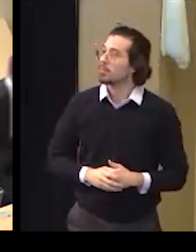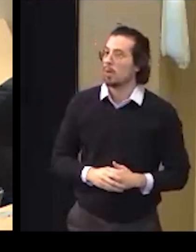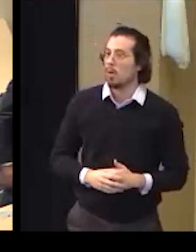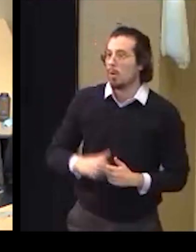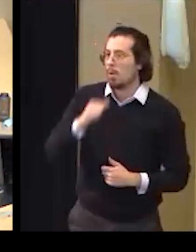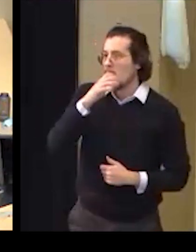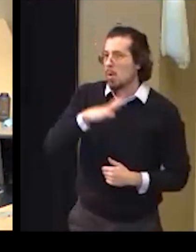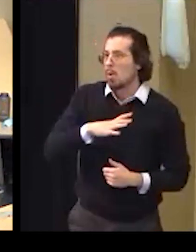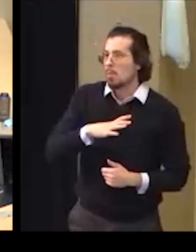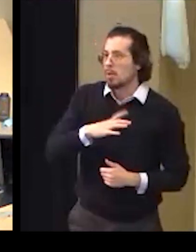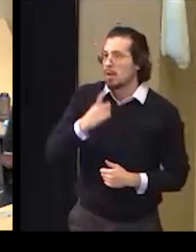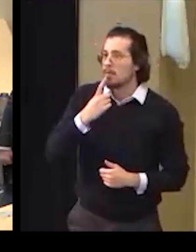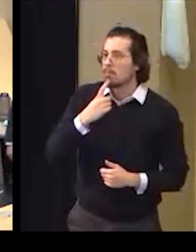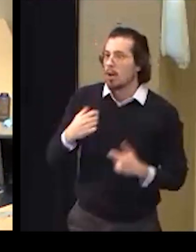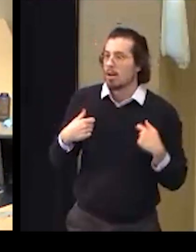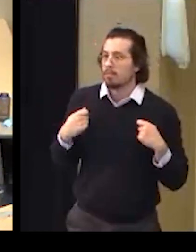mic.